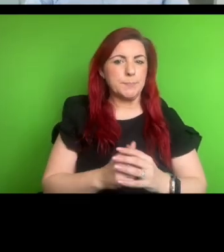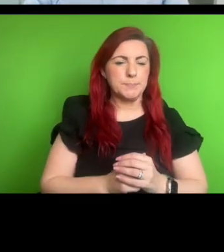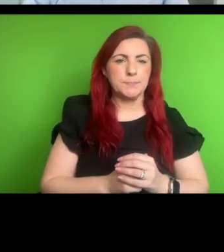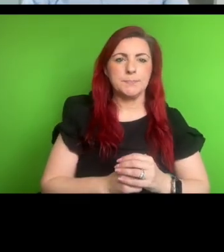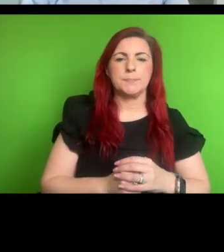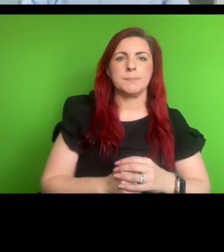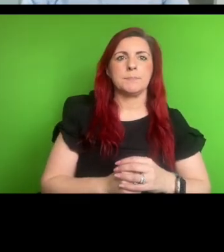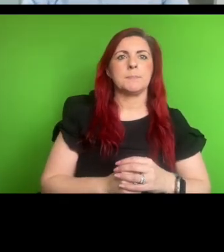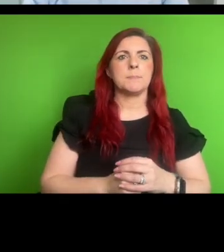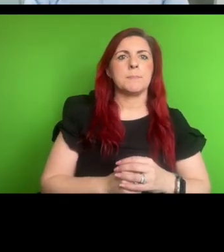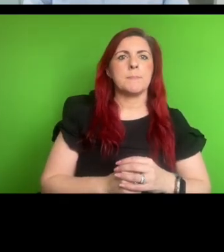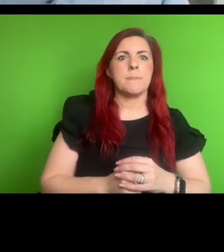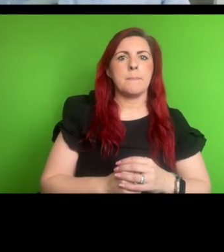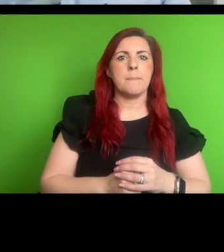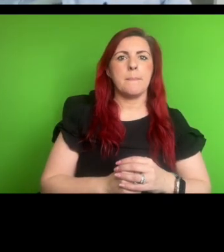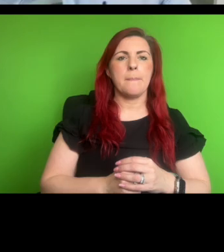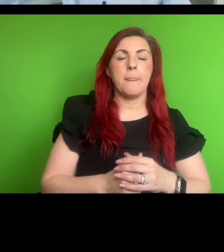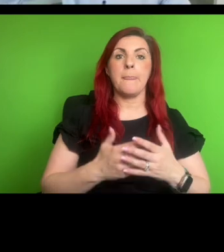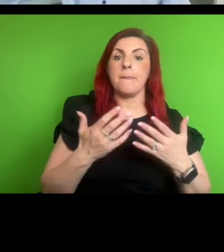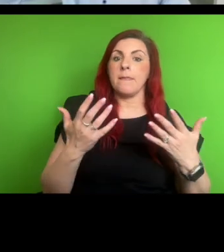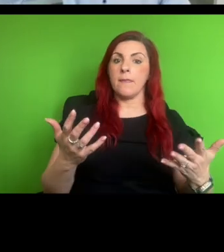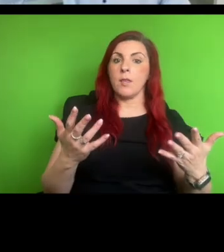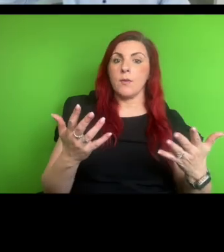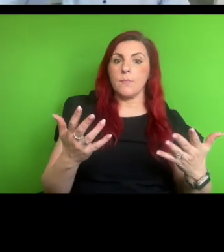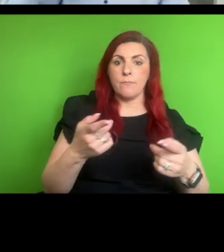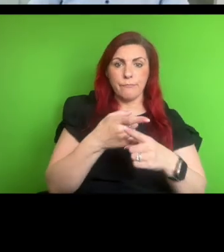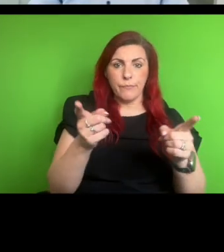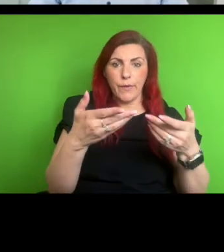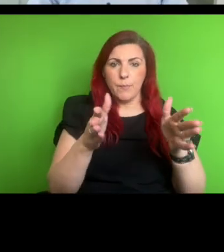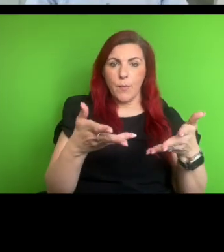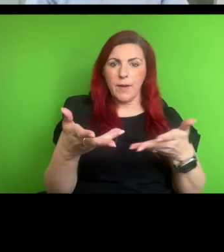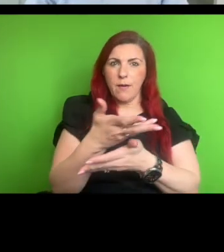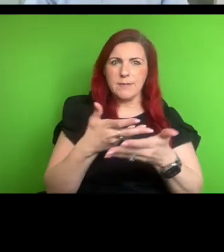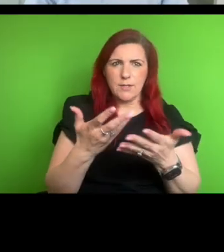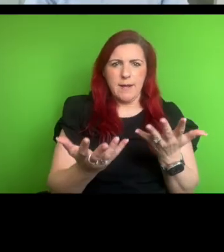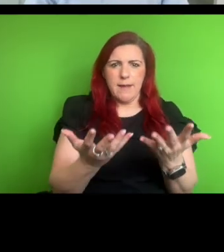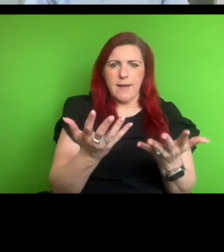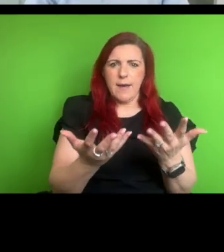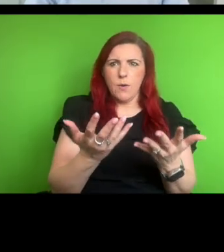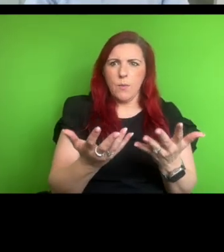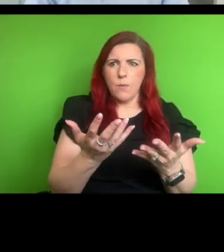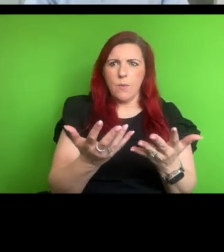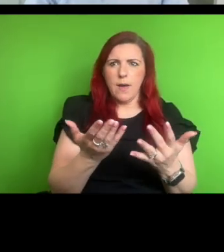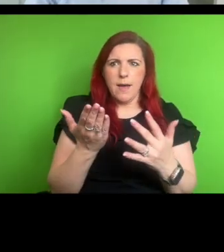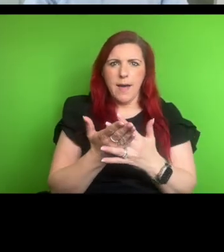So, how do we get to the public consultation or access to the public consultation drafts? If you can